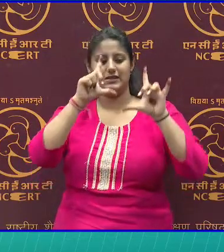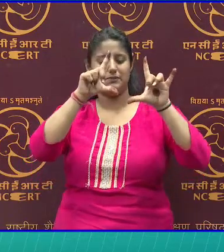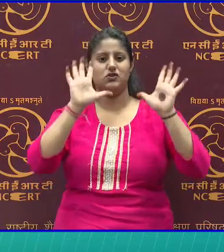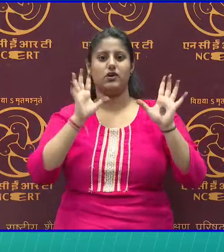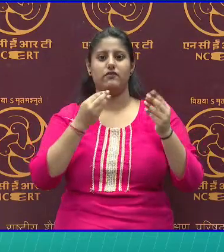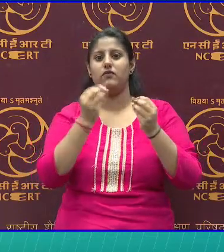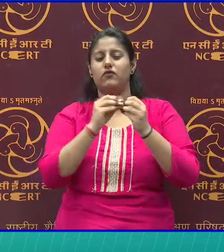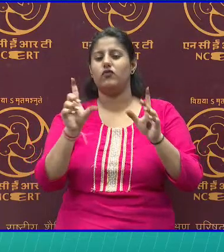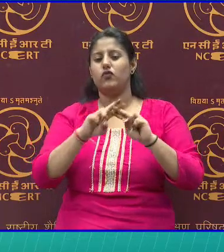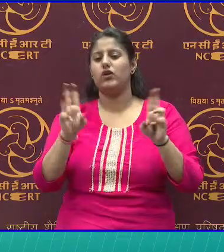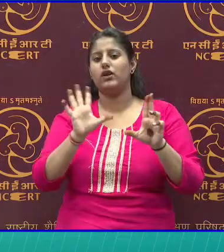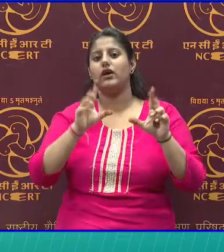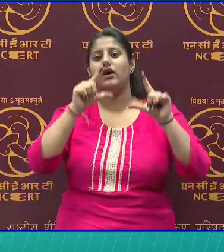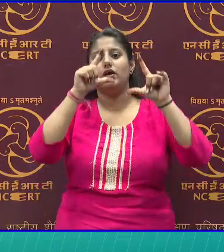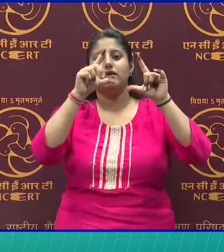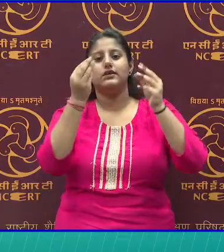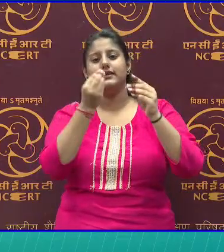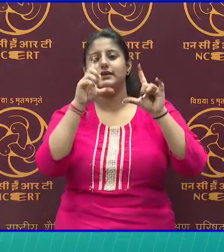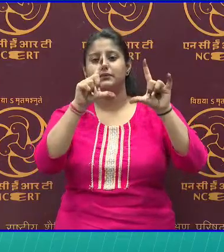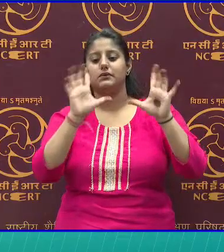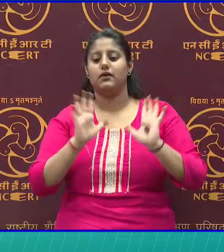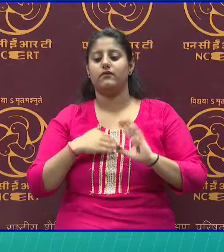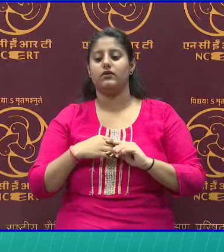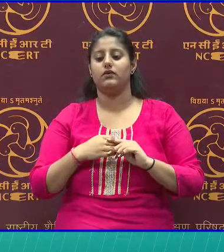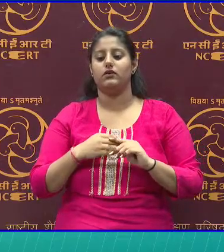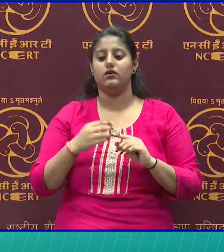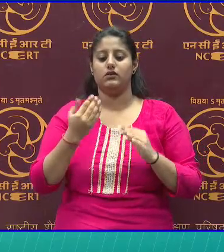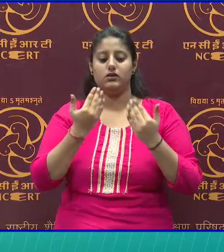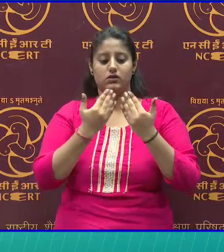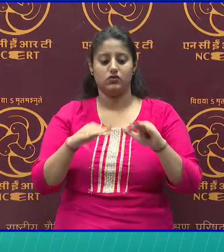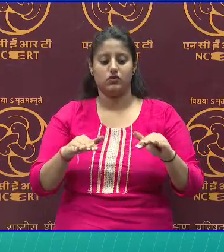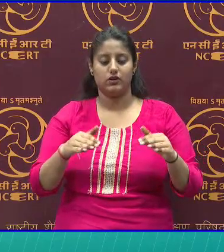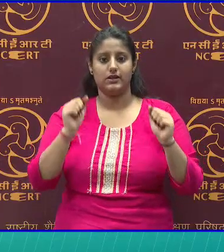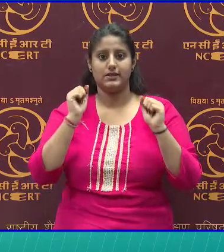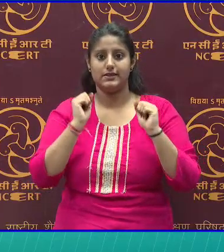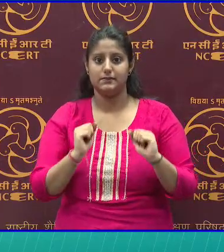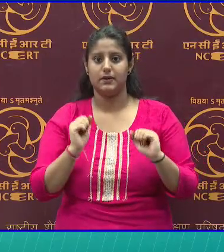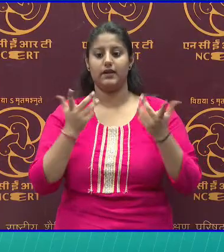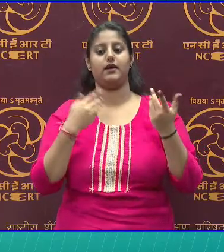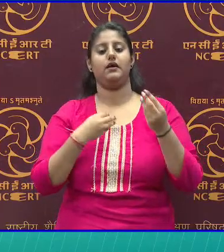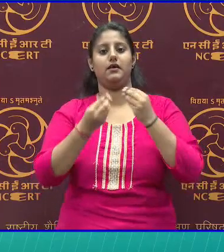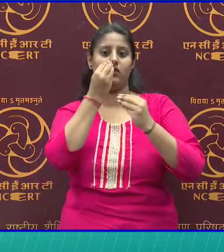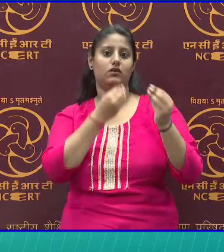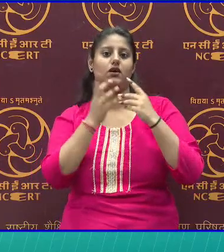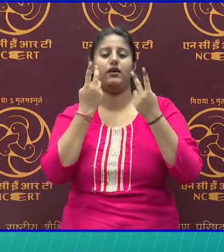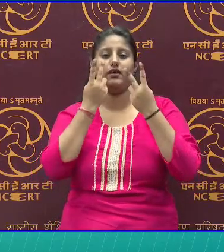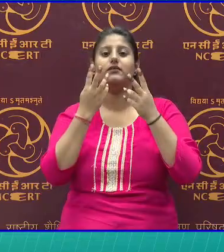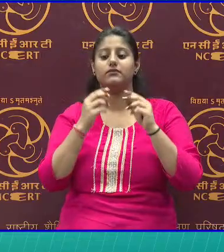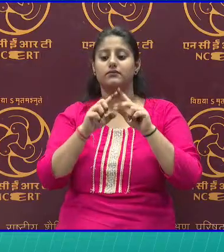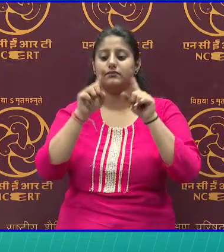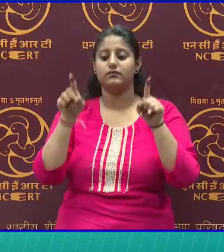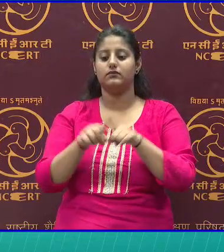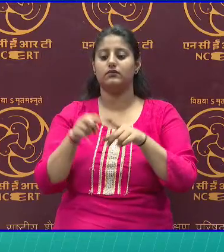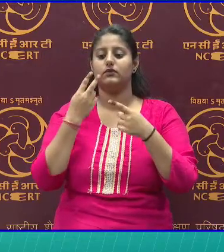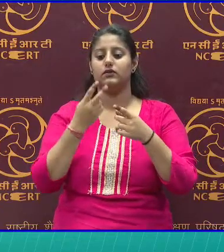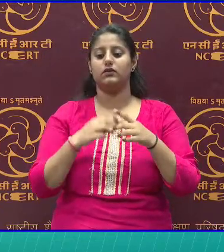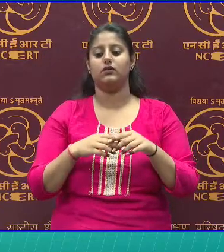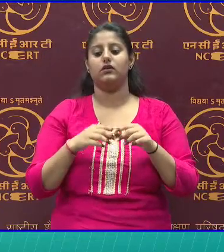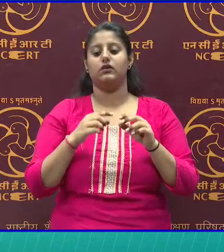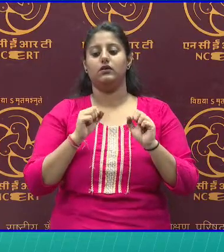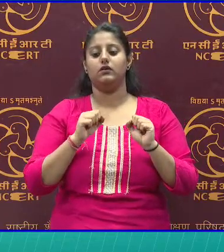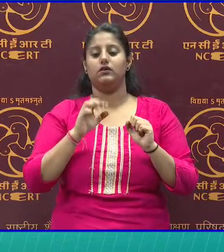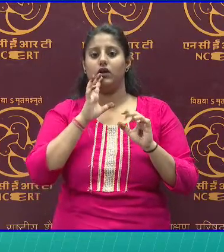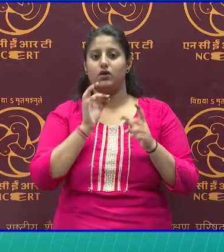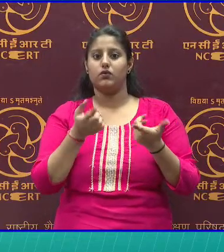all, but there are pictures wherein the children are sitting together and eating together. Right. The major important, and I mean the